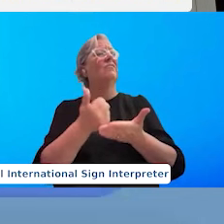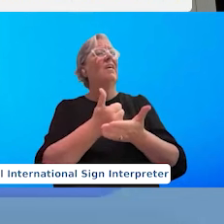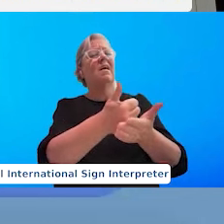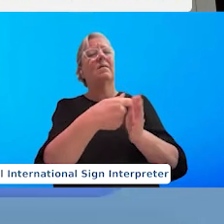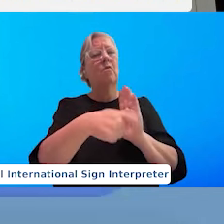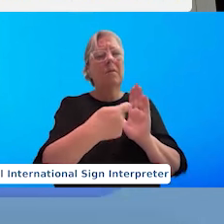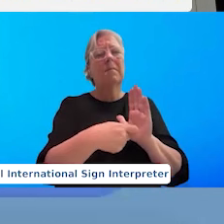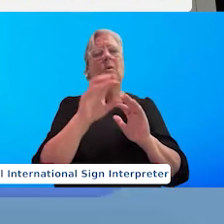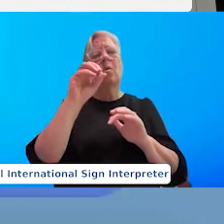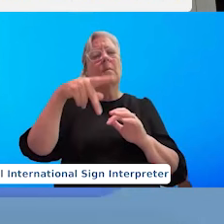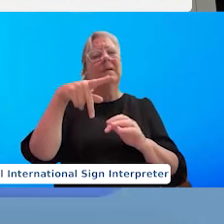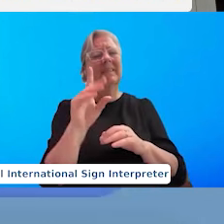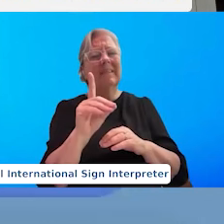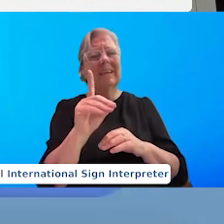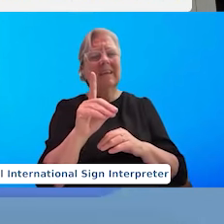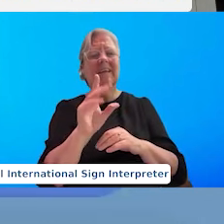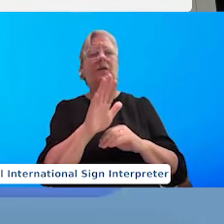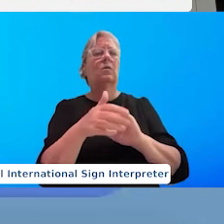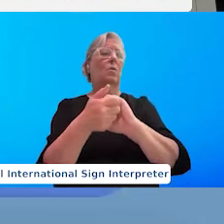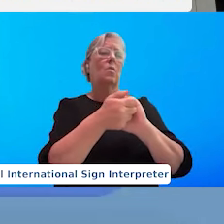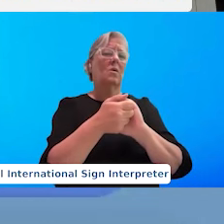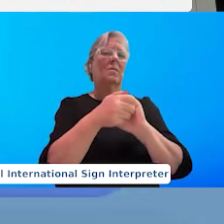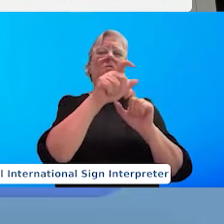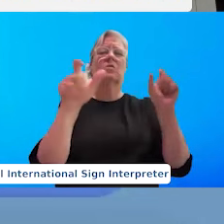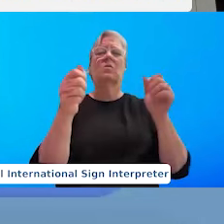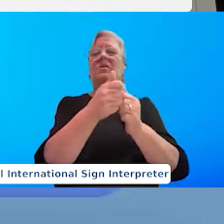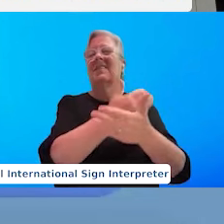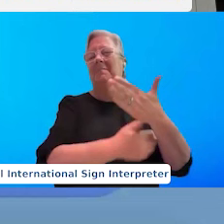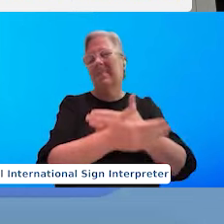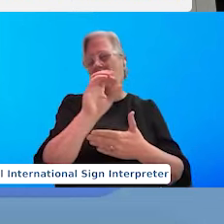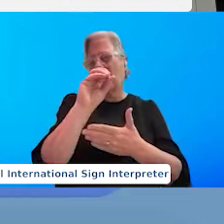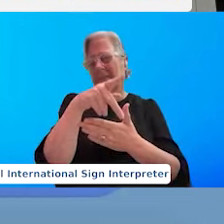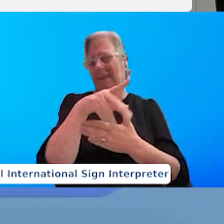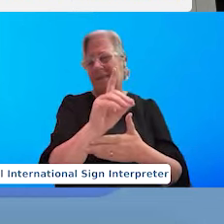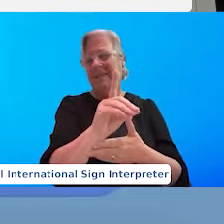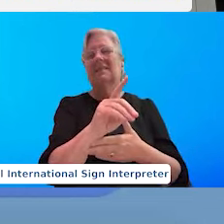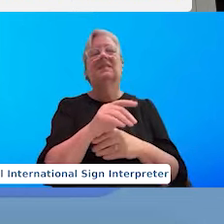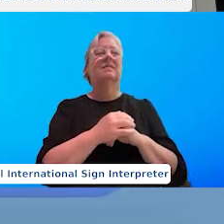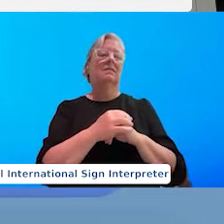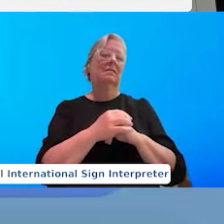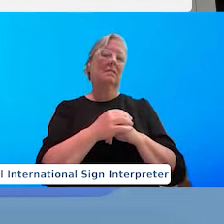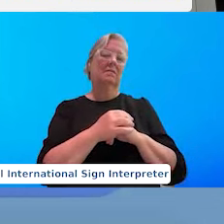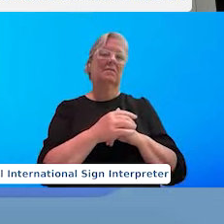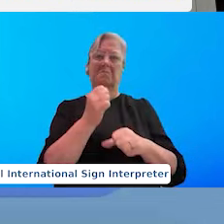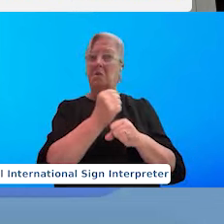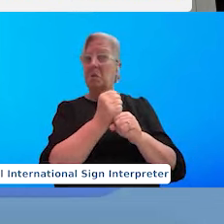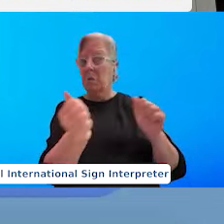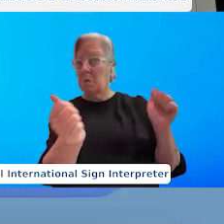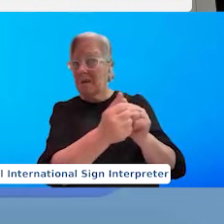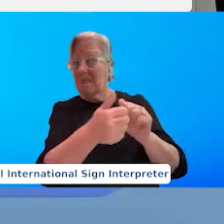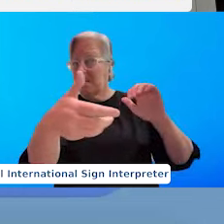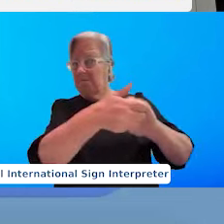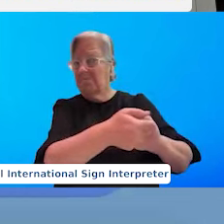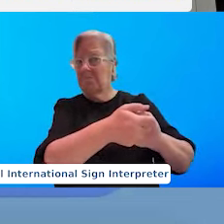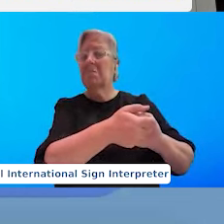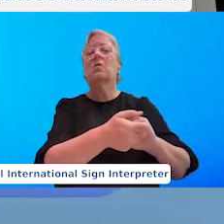money gets to the debt fund. And this fund have the many objectives, right? The way that they can pay